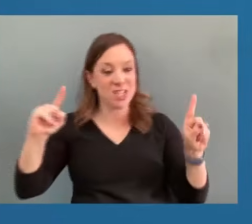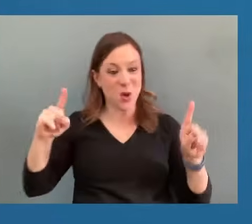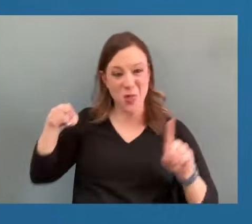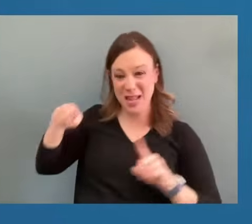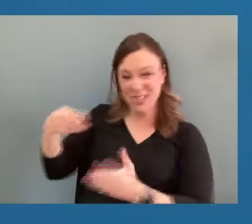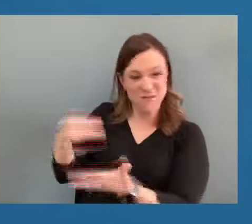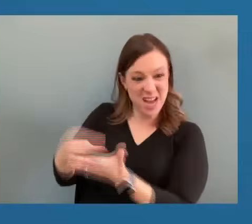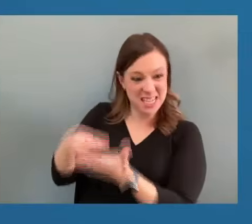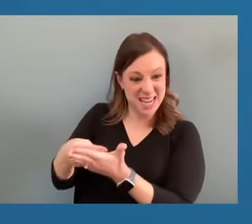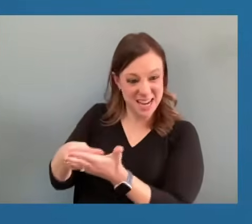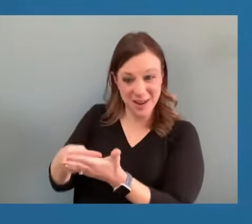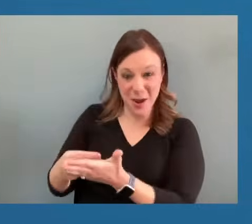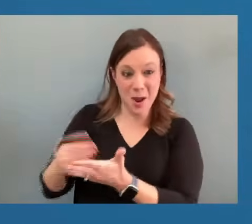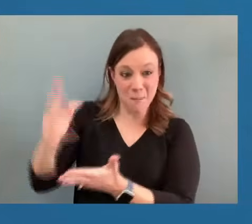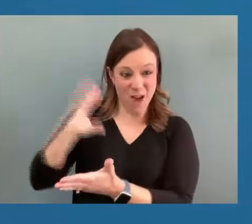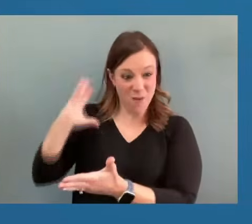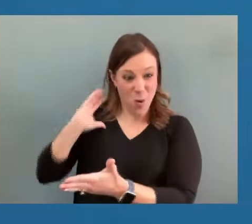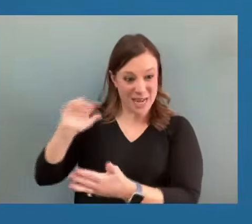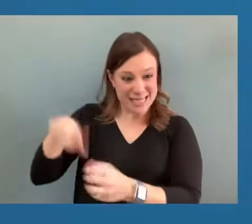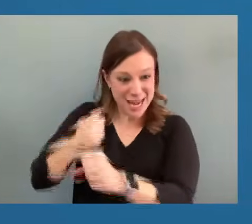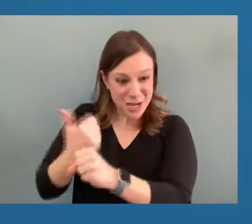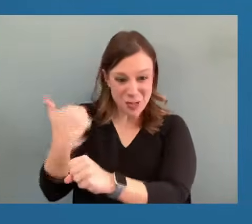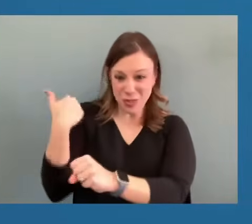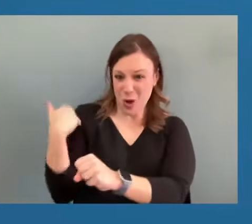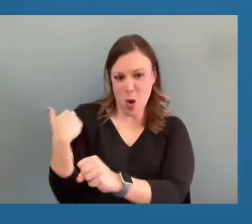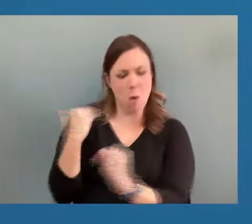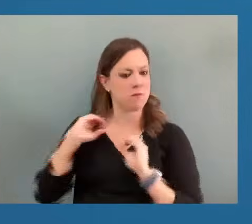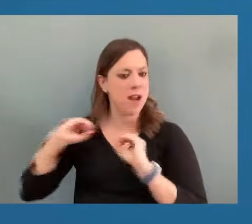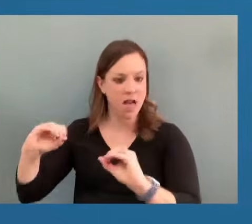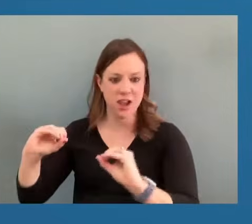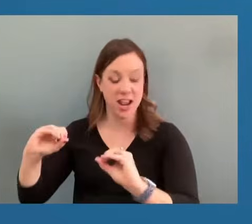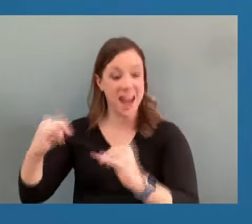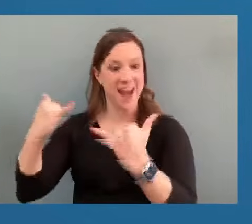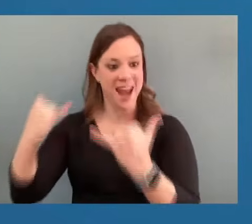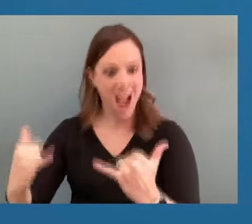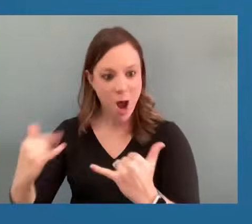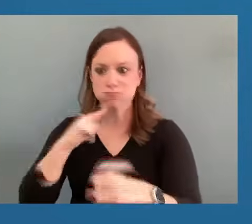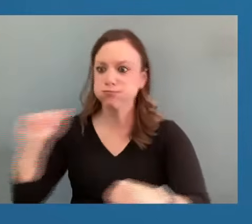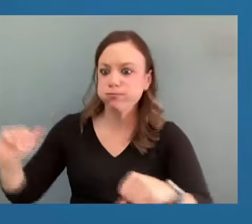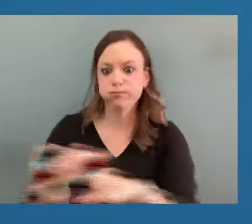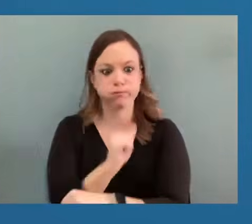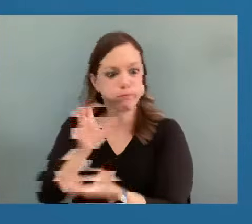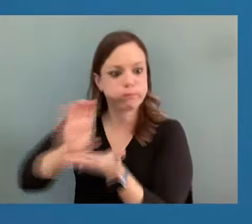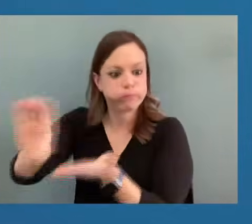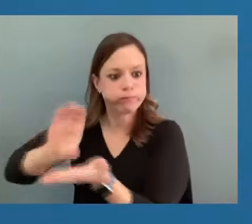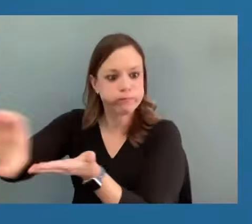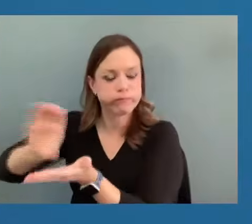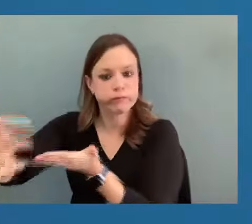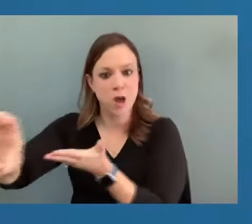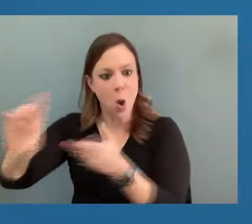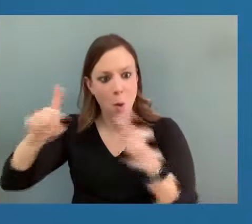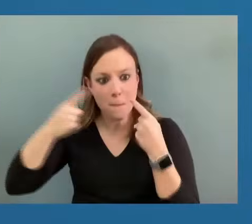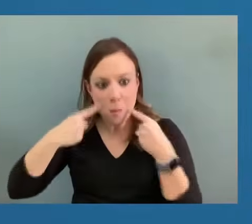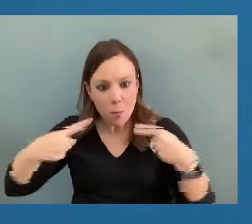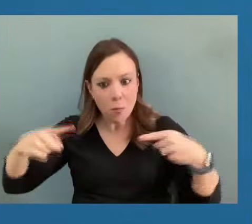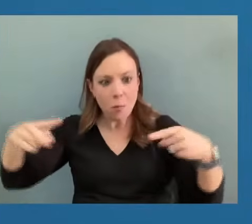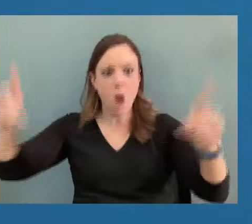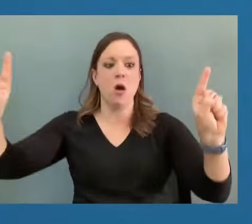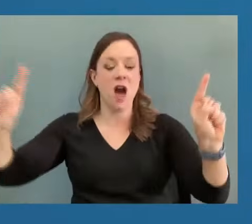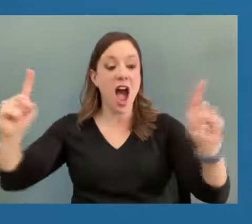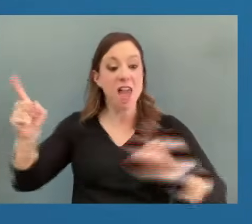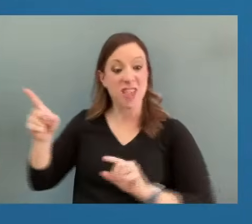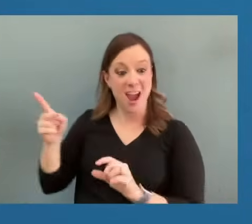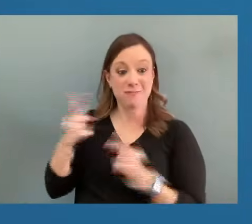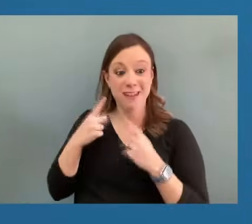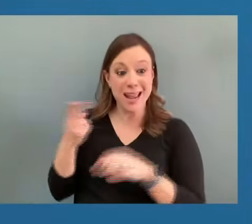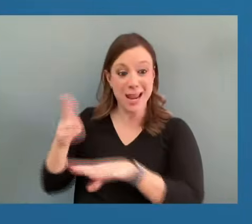are investments that can transform the day-to-day realities of a New Yorker. And so as we celebrate the increase in transit ridership, we